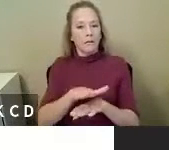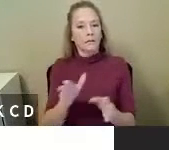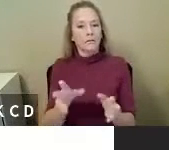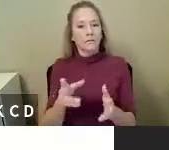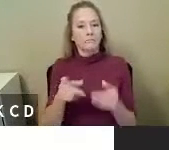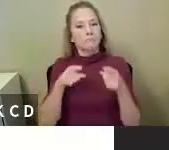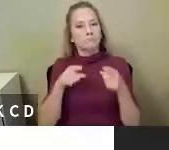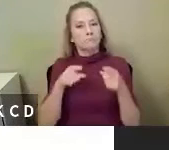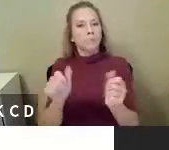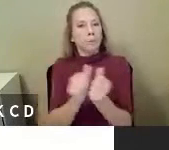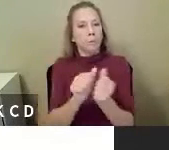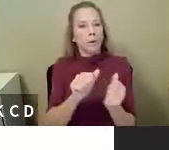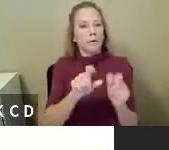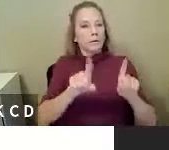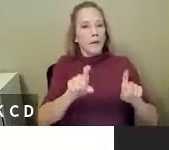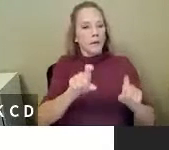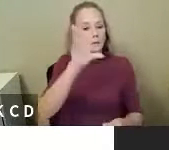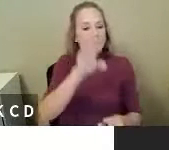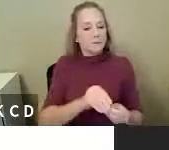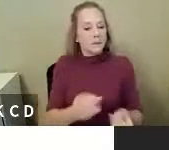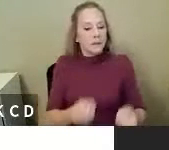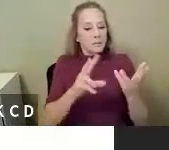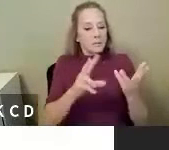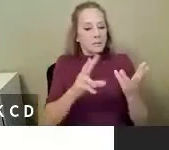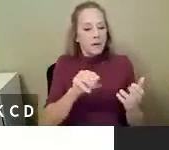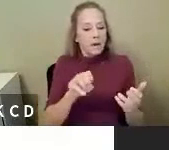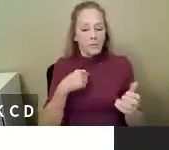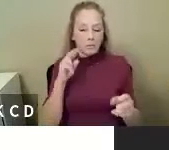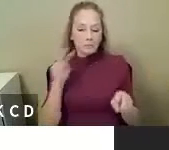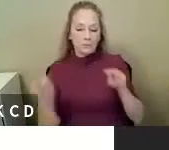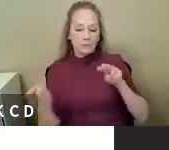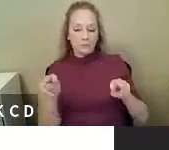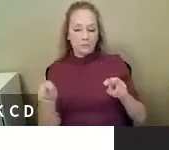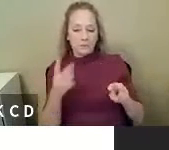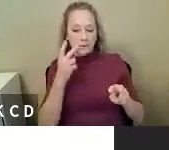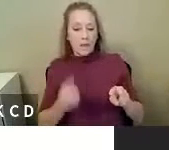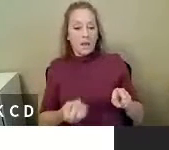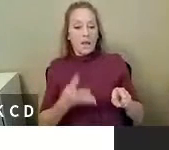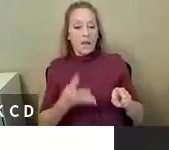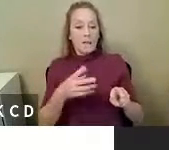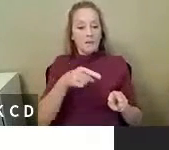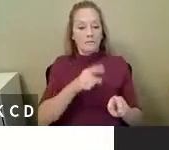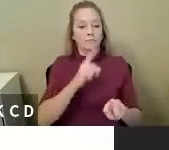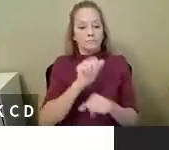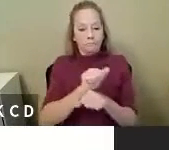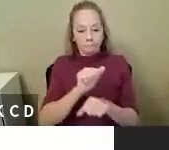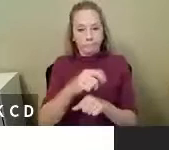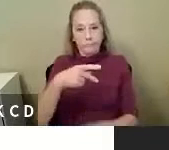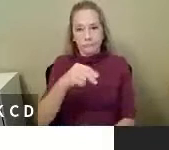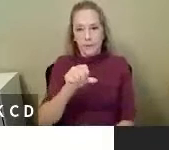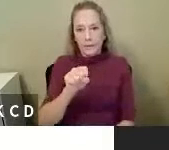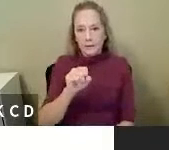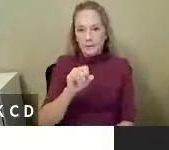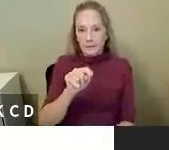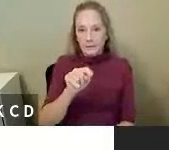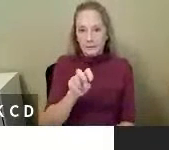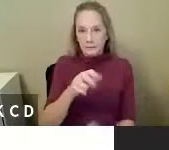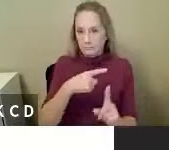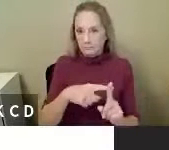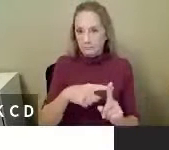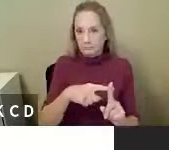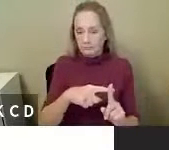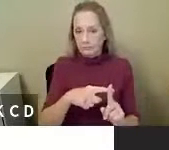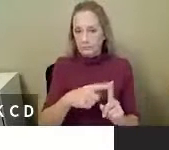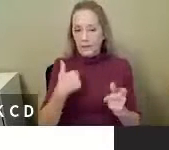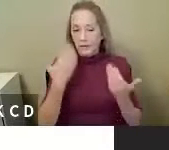volume. So that way maybe it's a little bit more clear on how many of those tests are actually positive. I don't know yet what that would